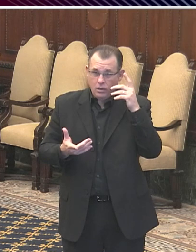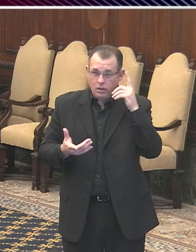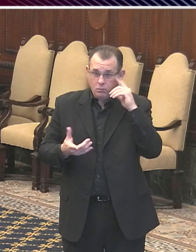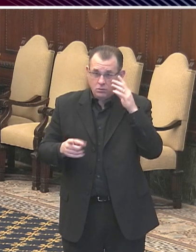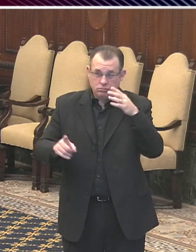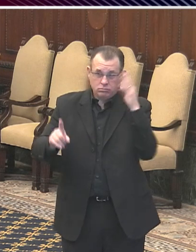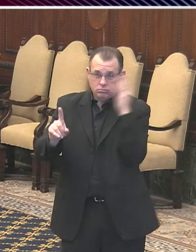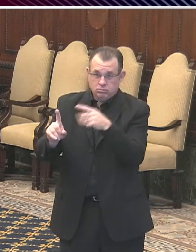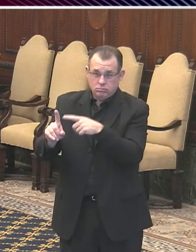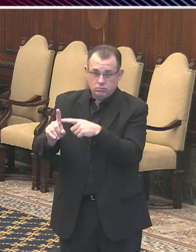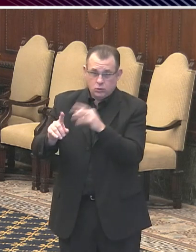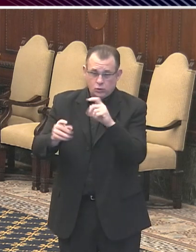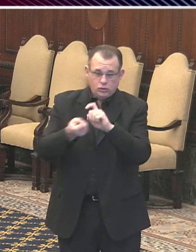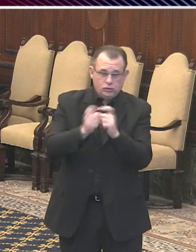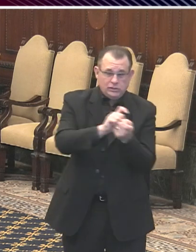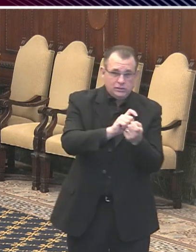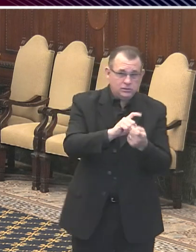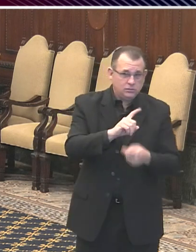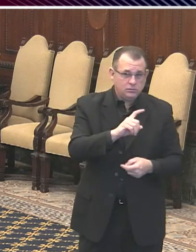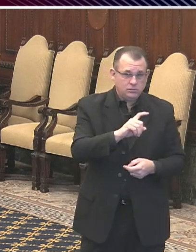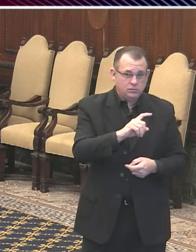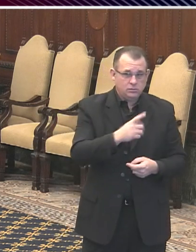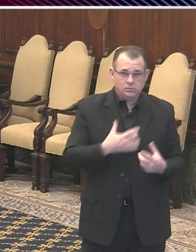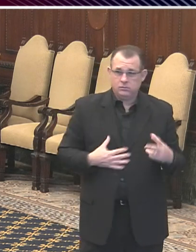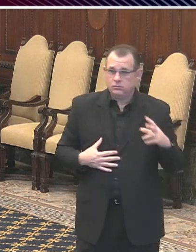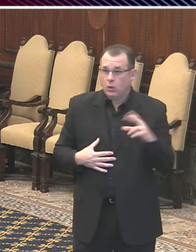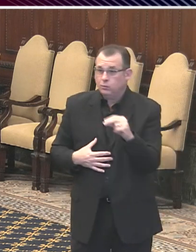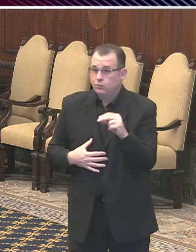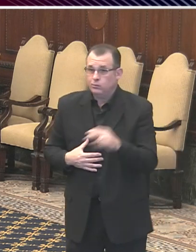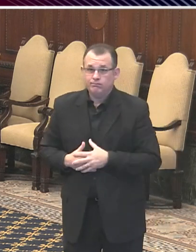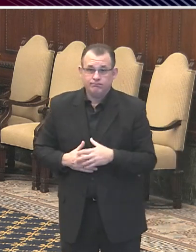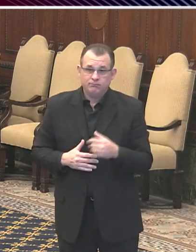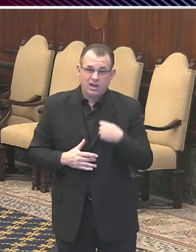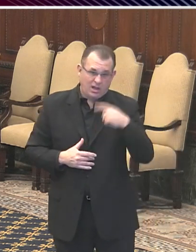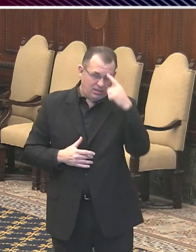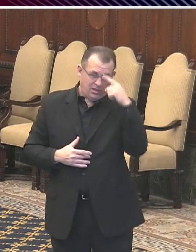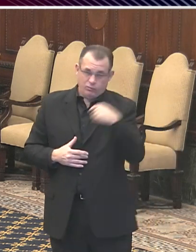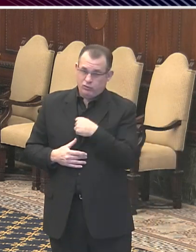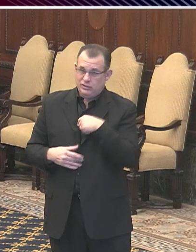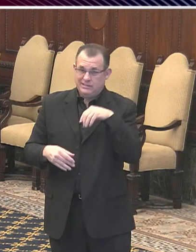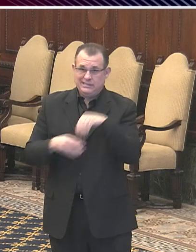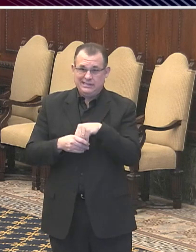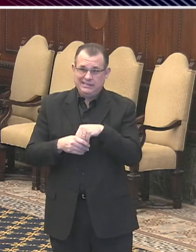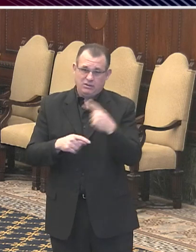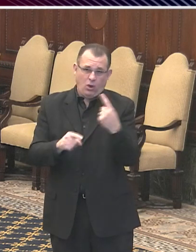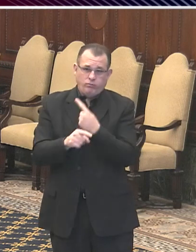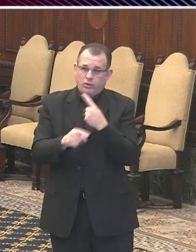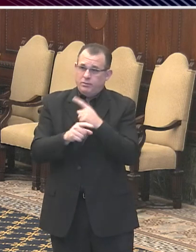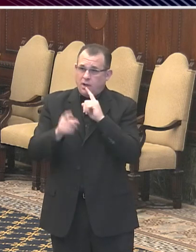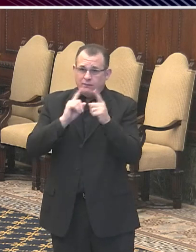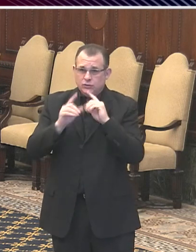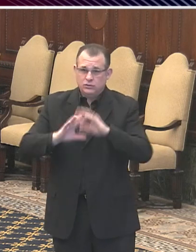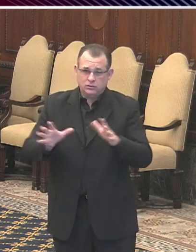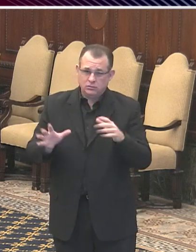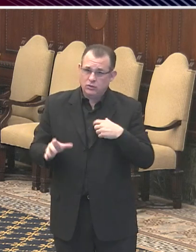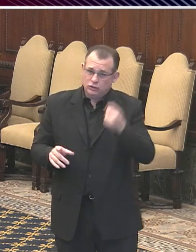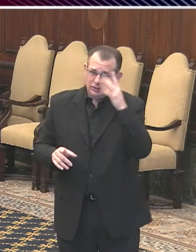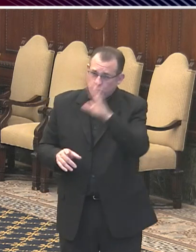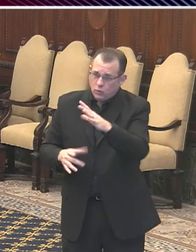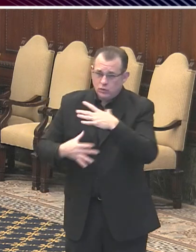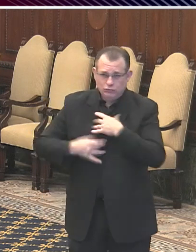going to change things? No. I think we're in active conversation. We certainly understand your